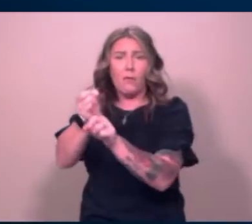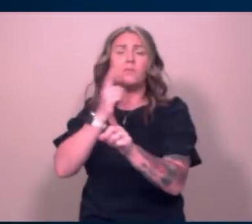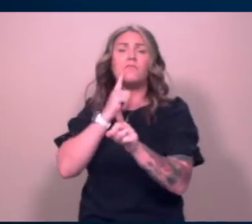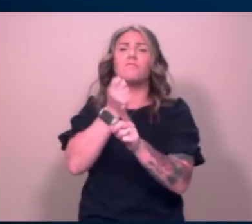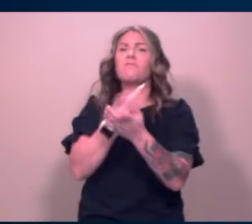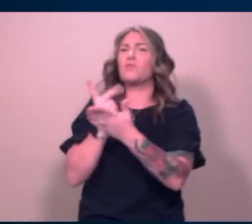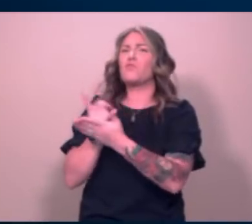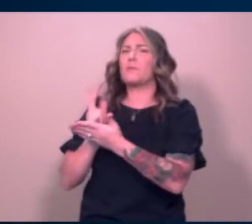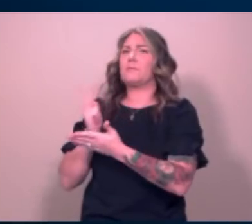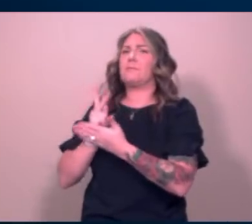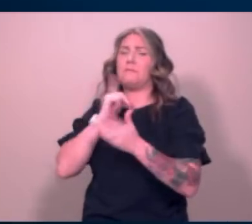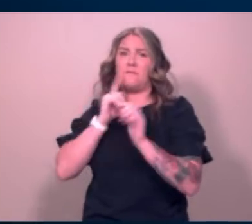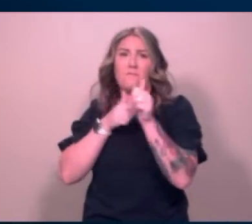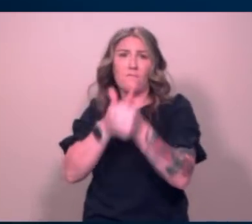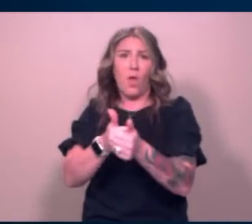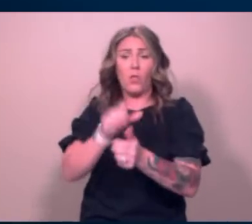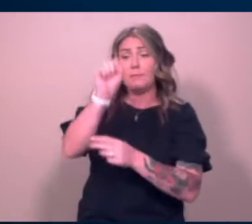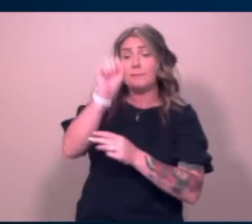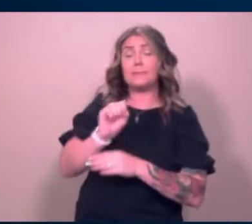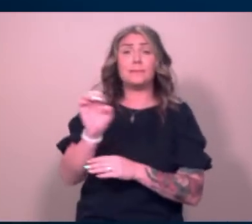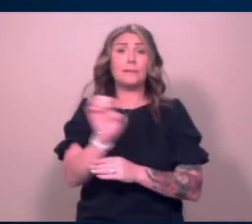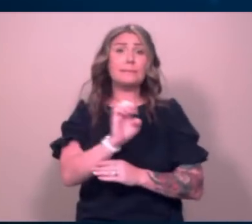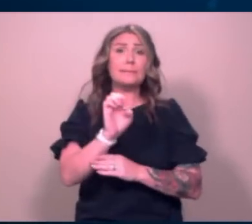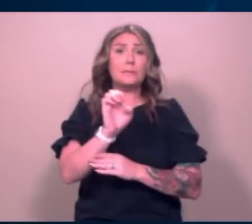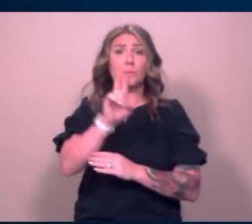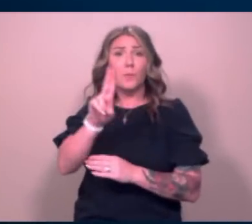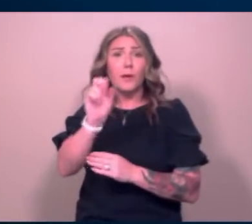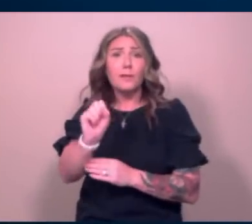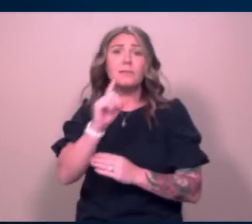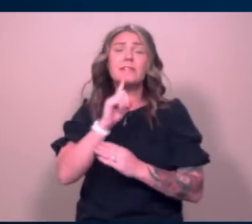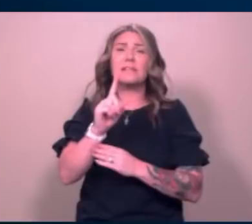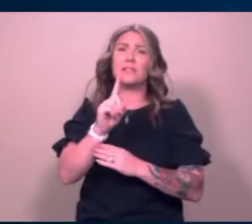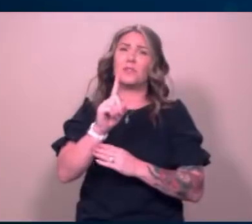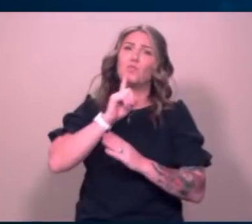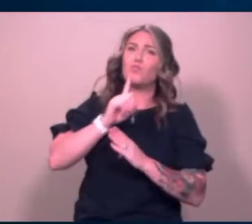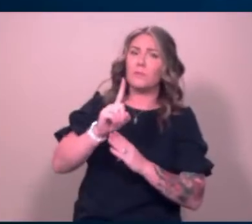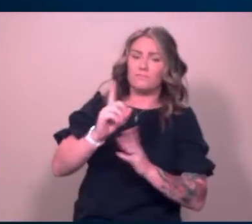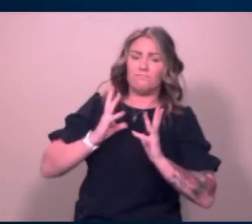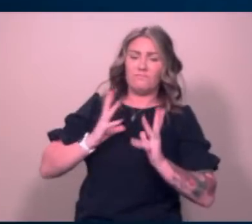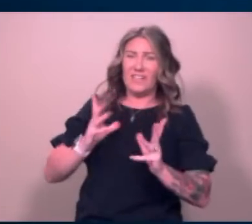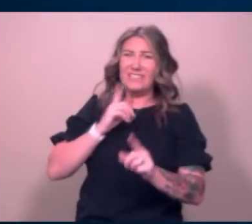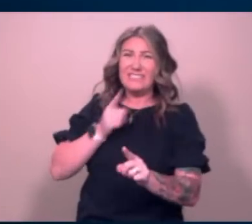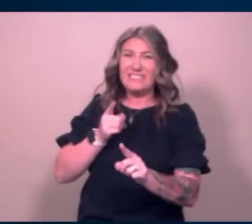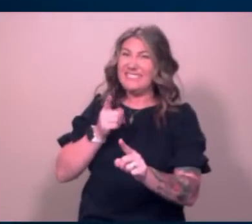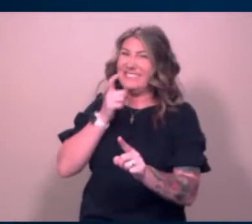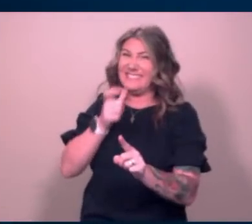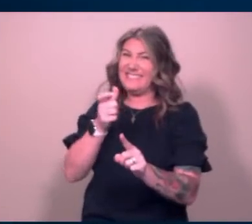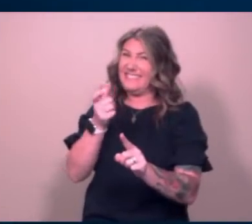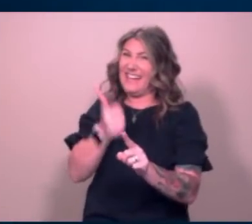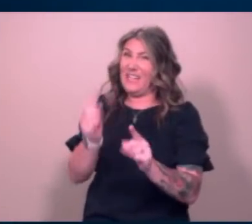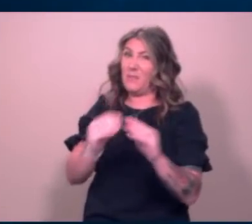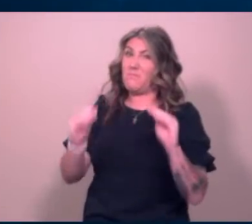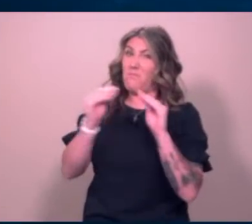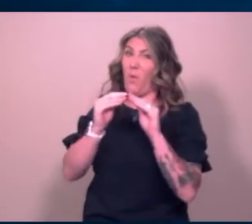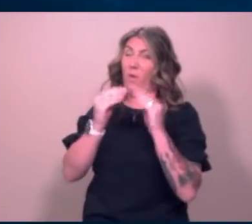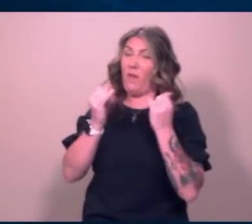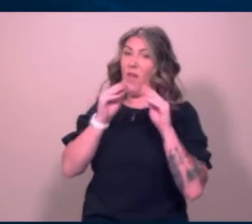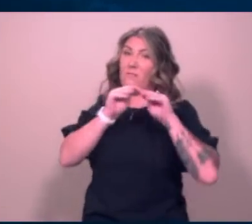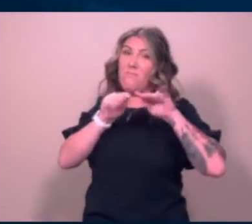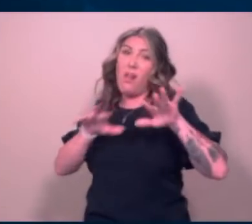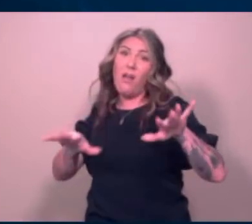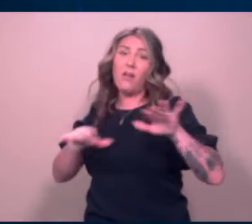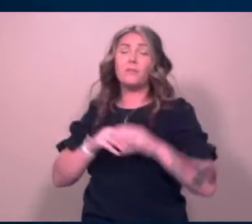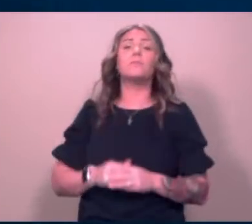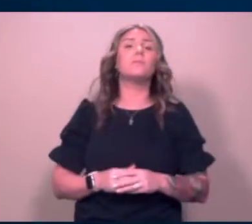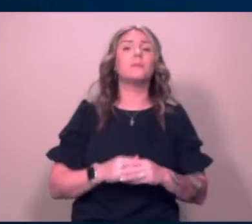this religiously like I do, the southeastern part of the United States was pretty much in the clear. Not anymore. Let's look at the next